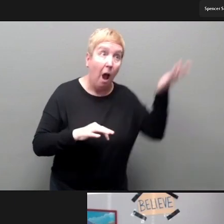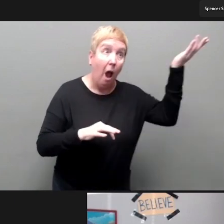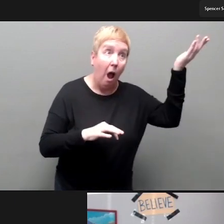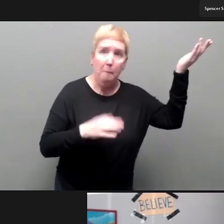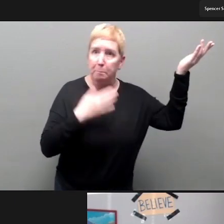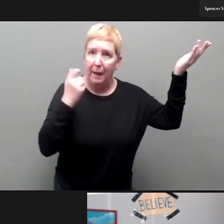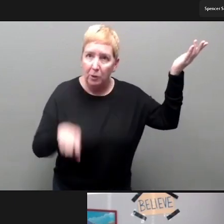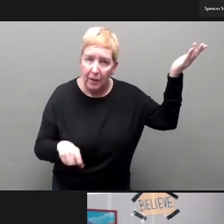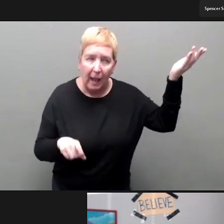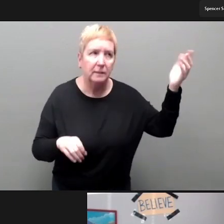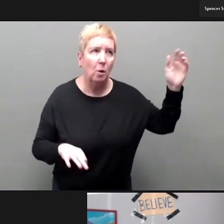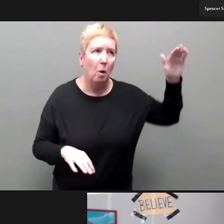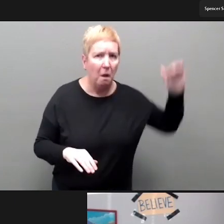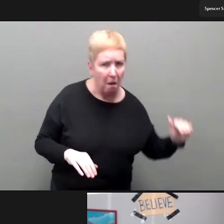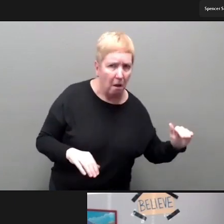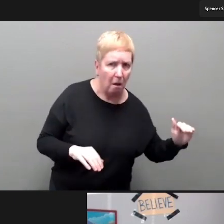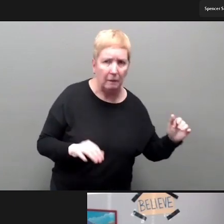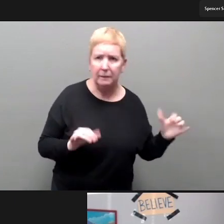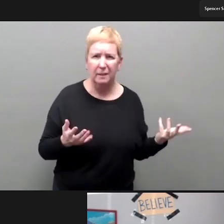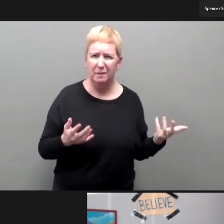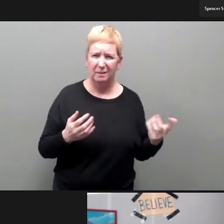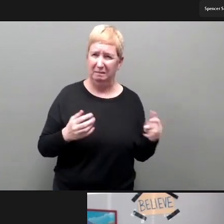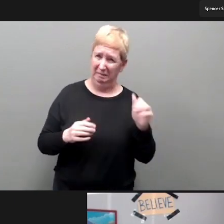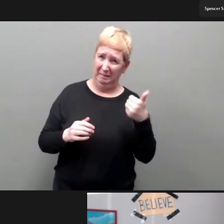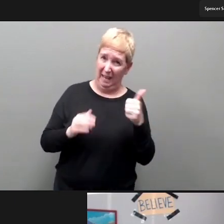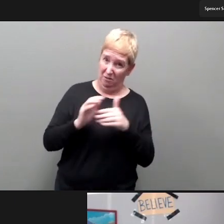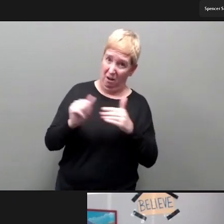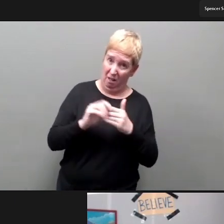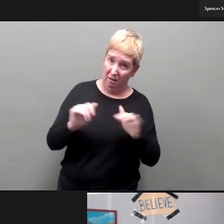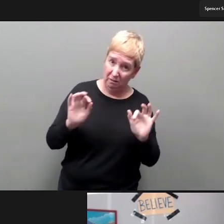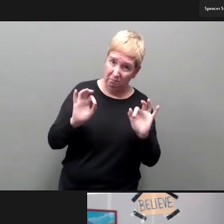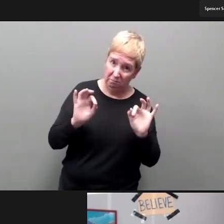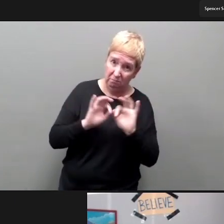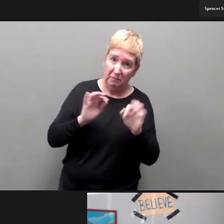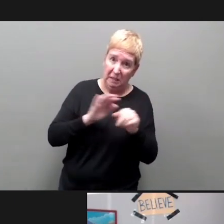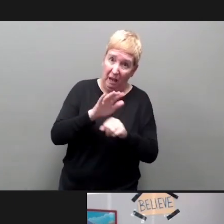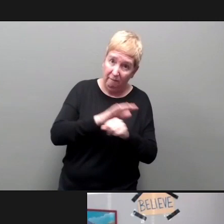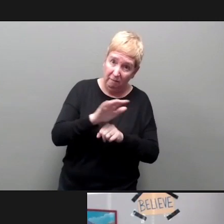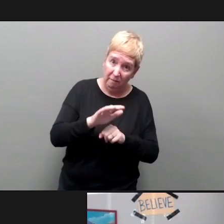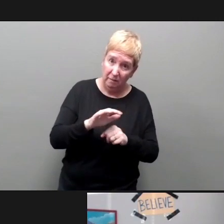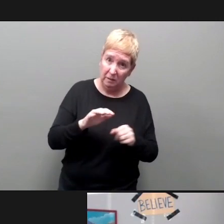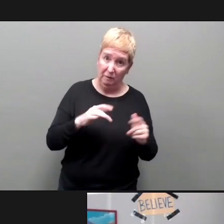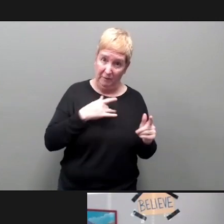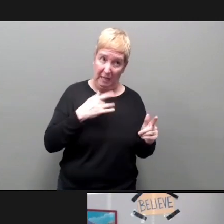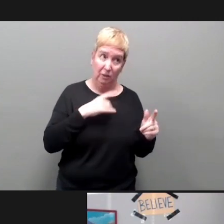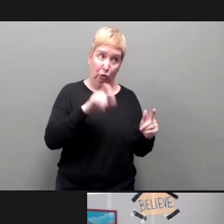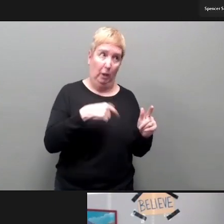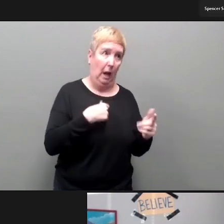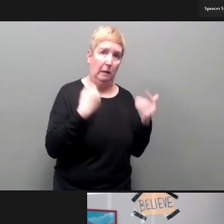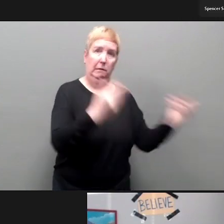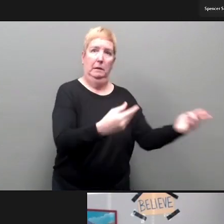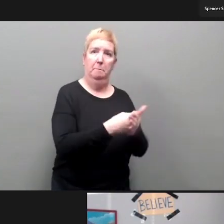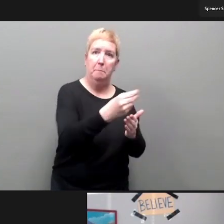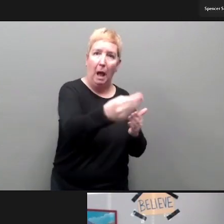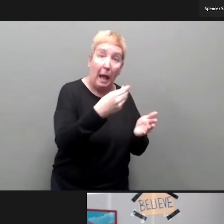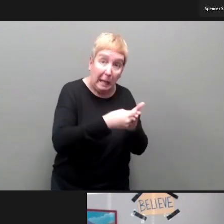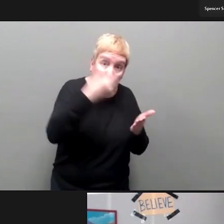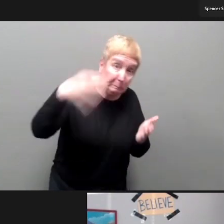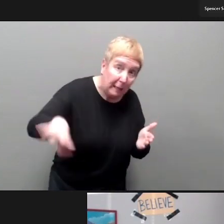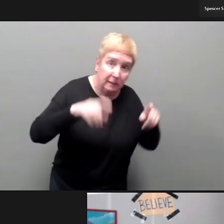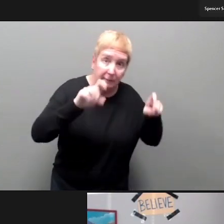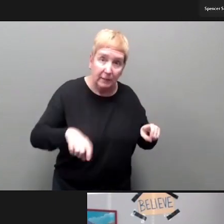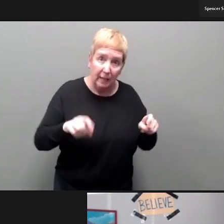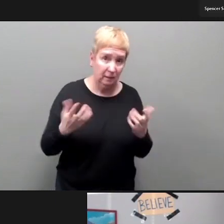swing for that higher one, or will the $10 one give you an accurate result as well? And then I just have